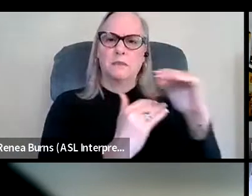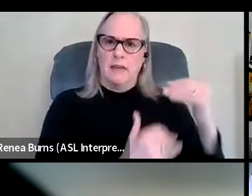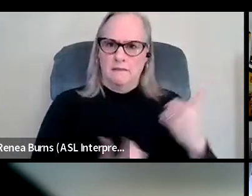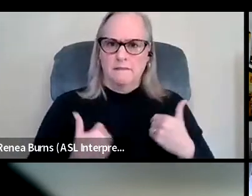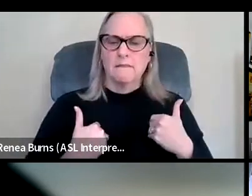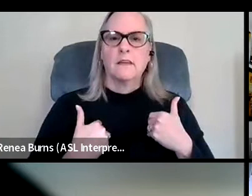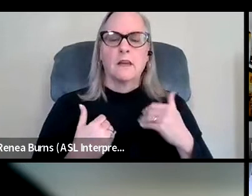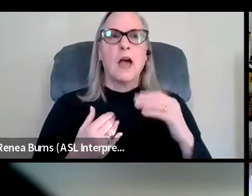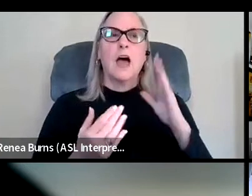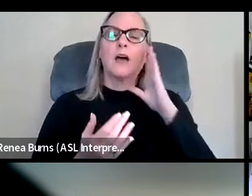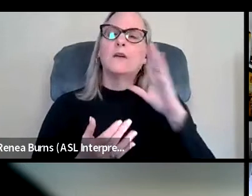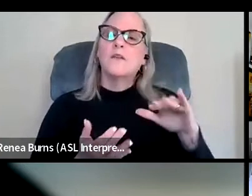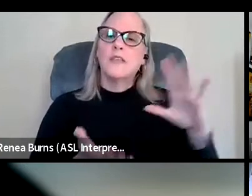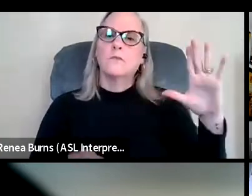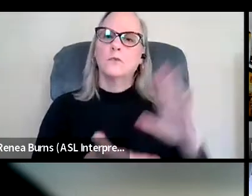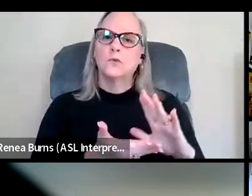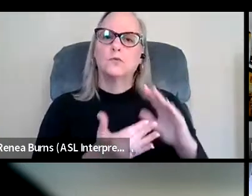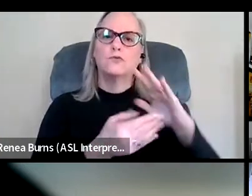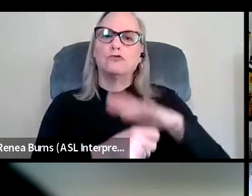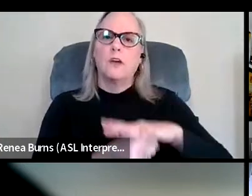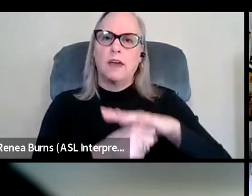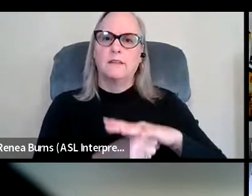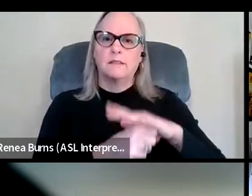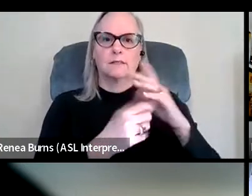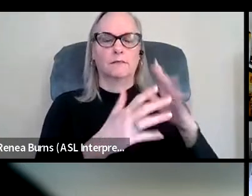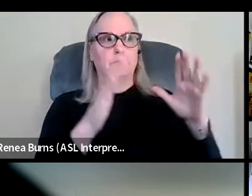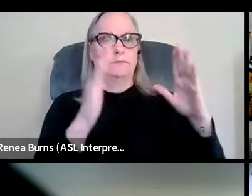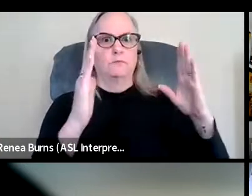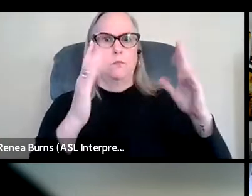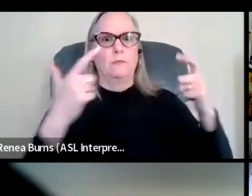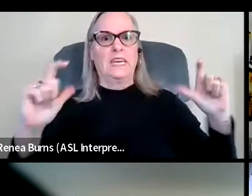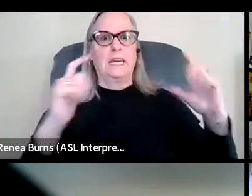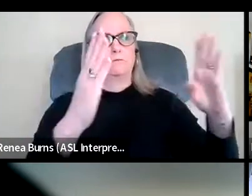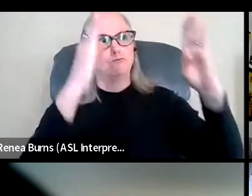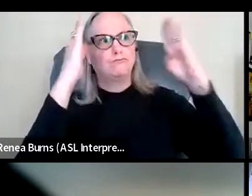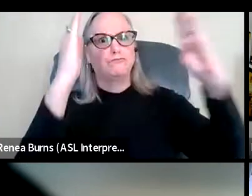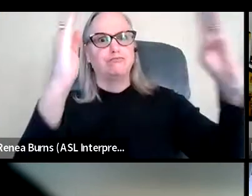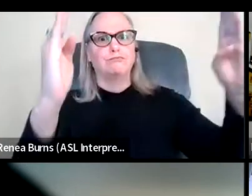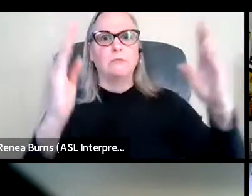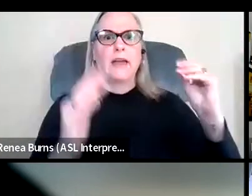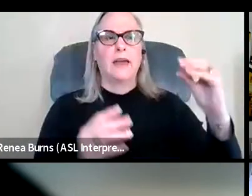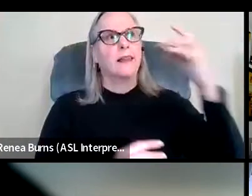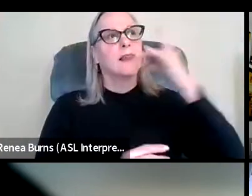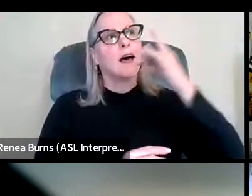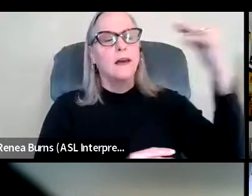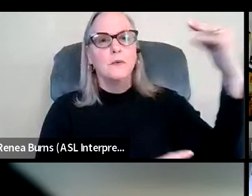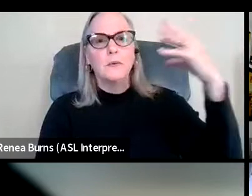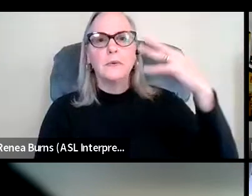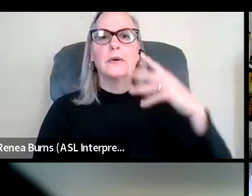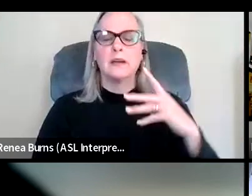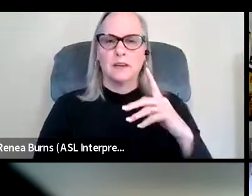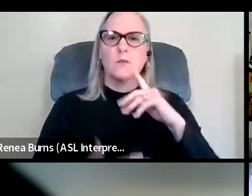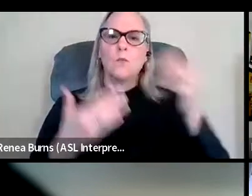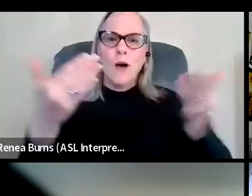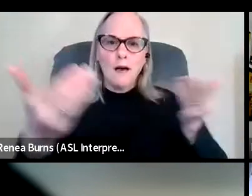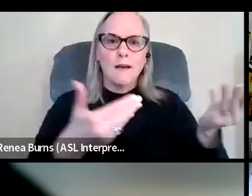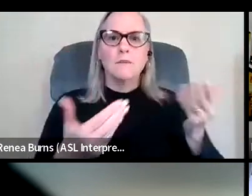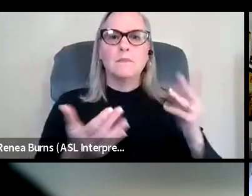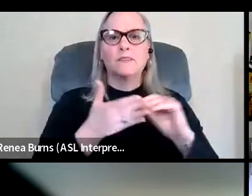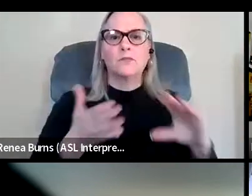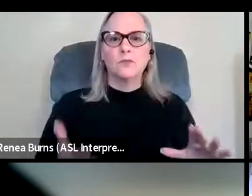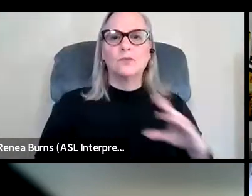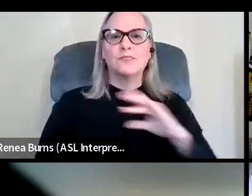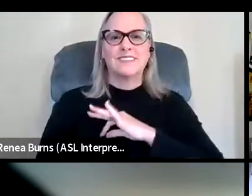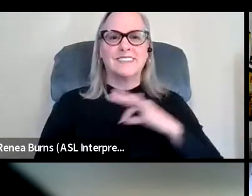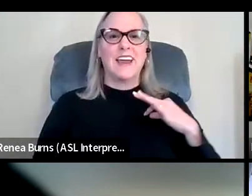also reduces stress for people. We're really trying to make this as such a welcoming place that students and staff won't want to leave